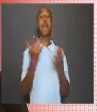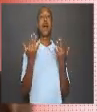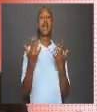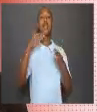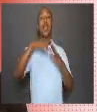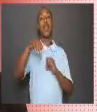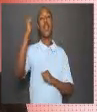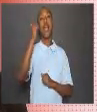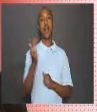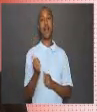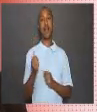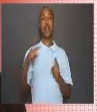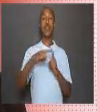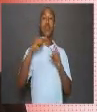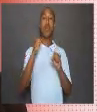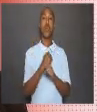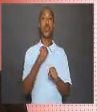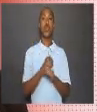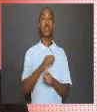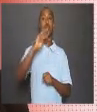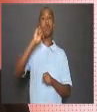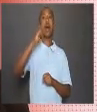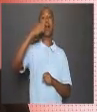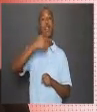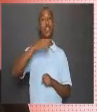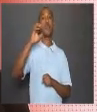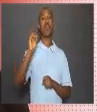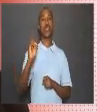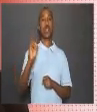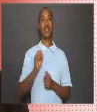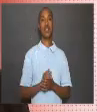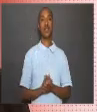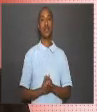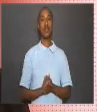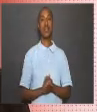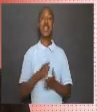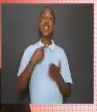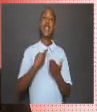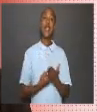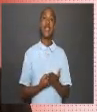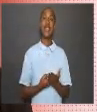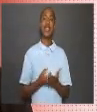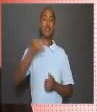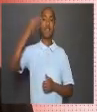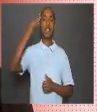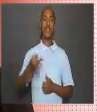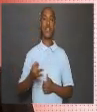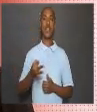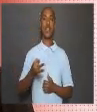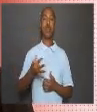burns in air to produce magnesium oxide, this